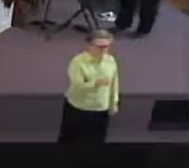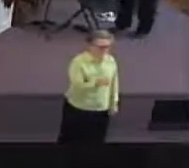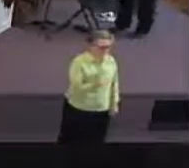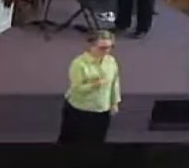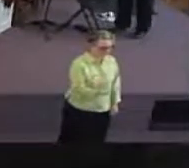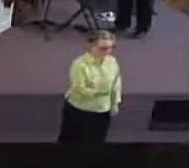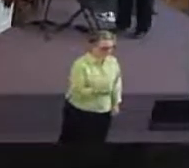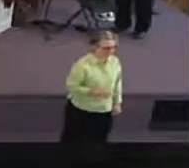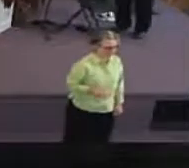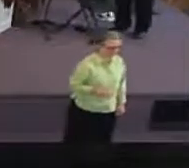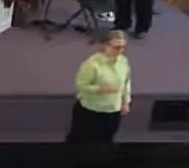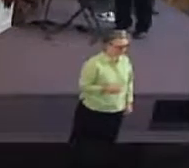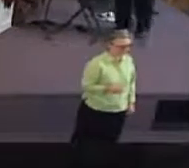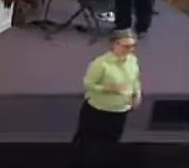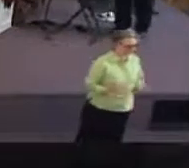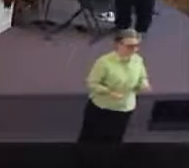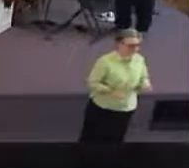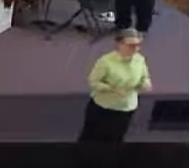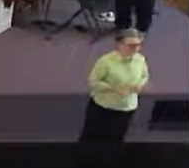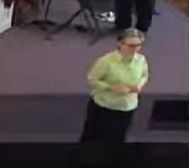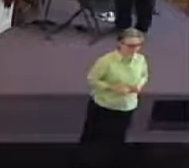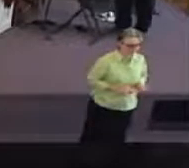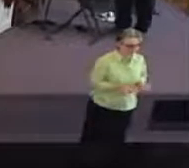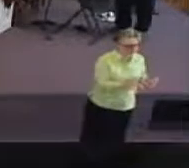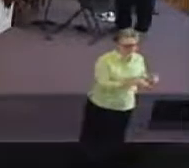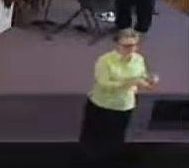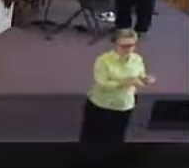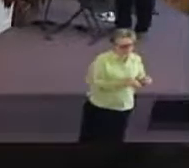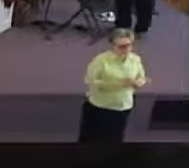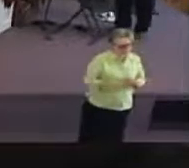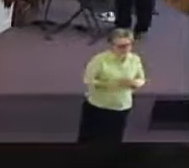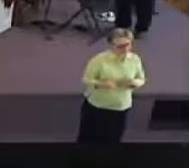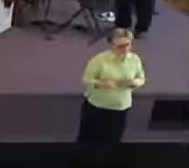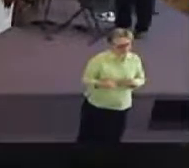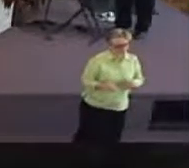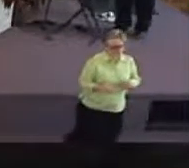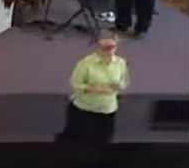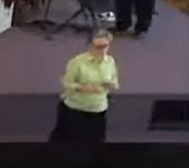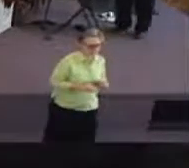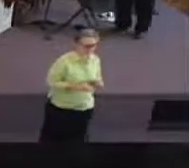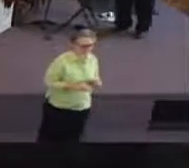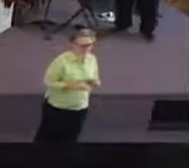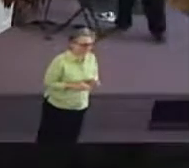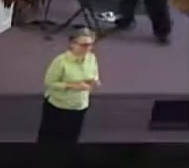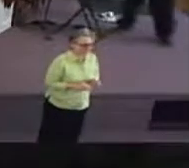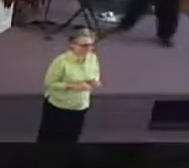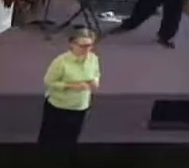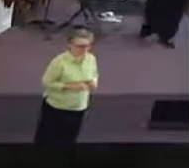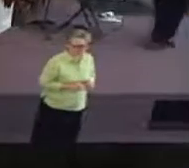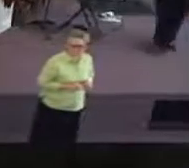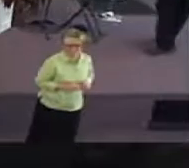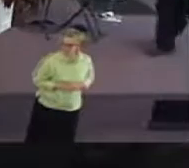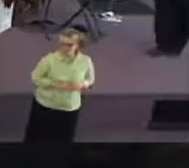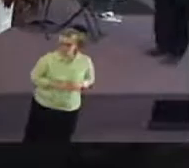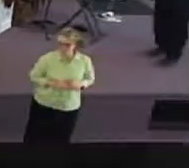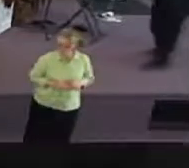today? Hallelujah. Hallelujah. Amen. As I was listening